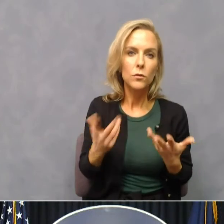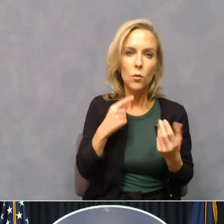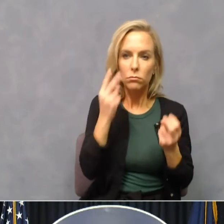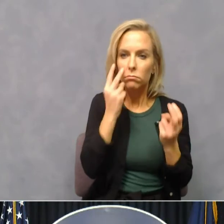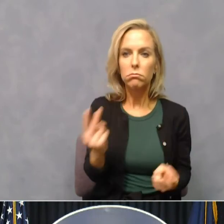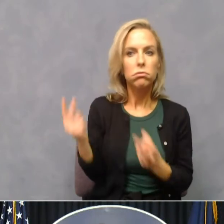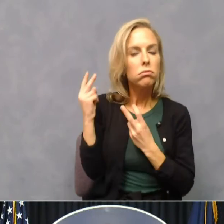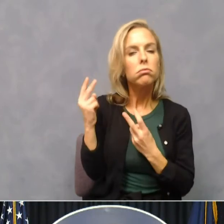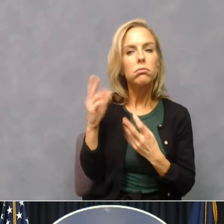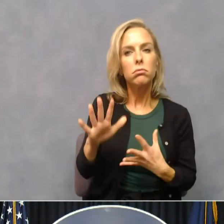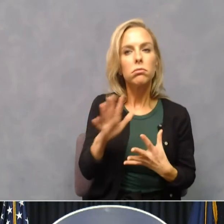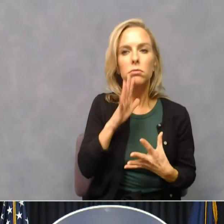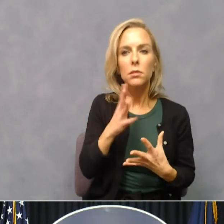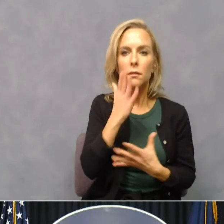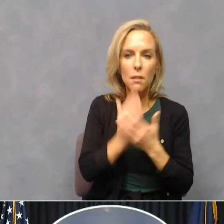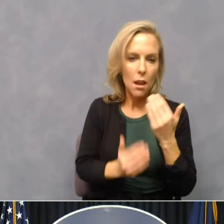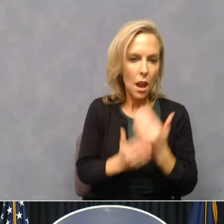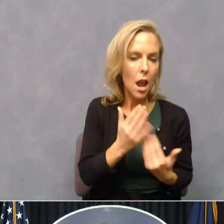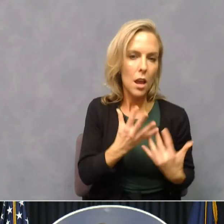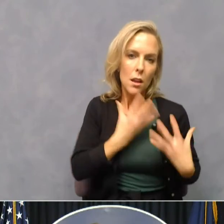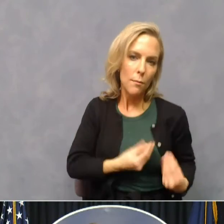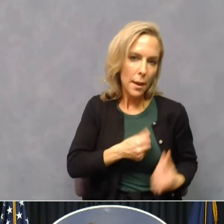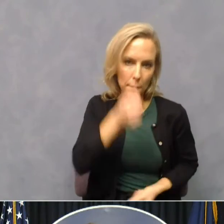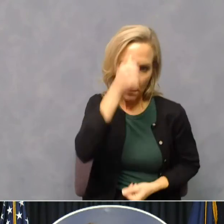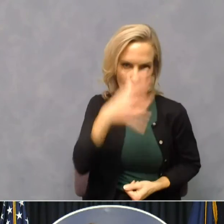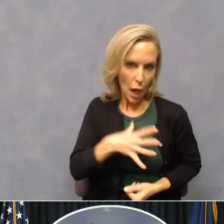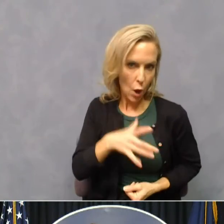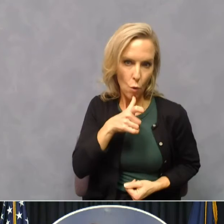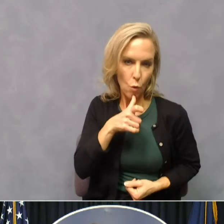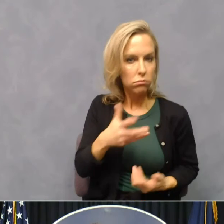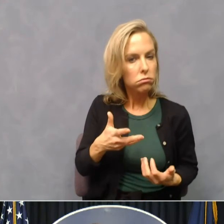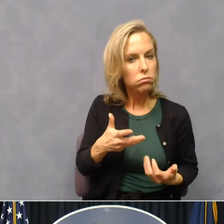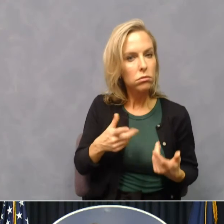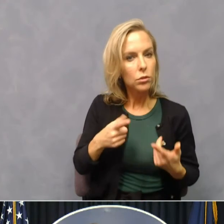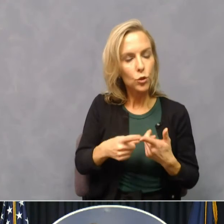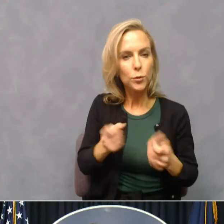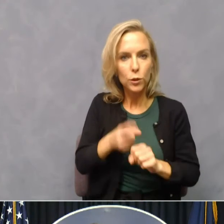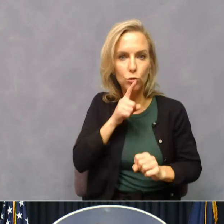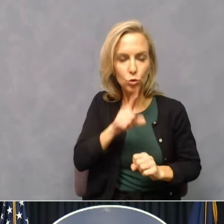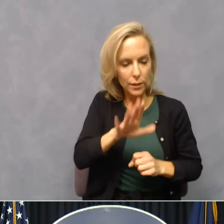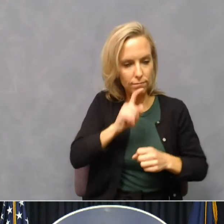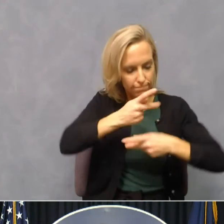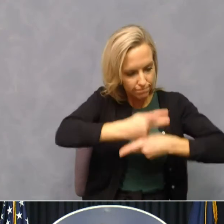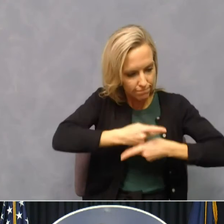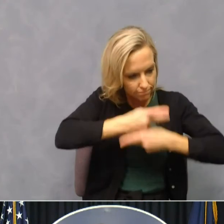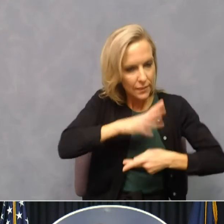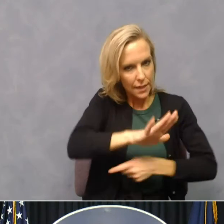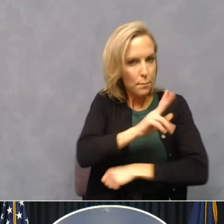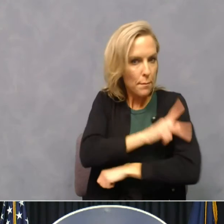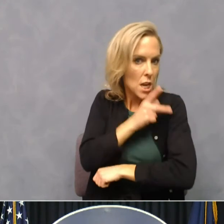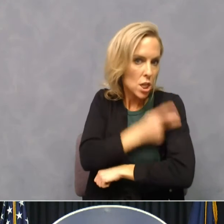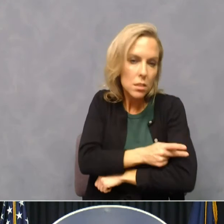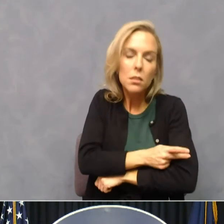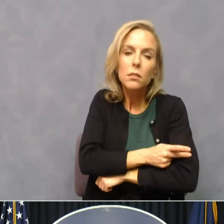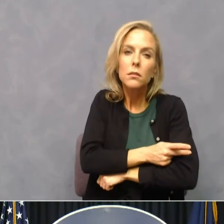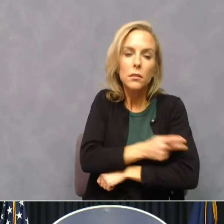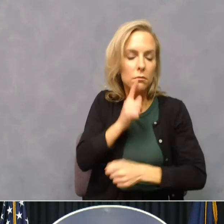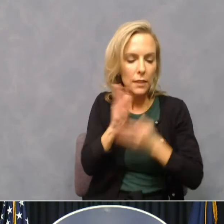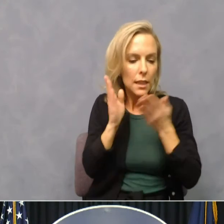kind, compassionate man who was very slow and deliberate about his care for his patients, and he would